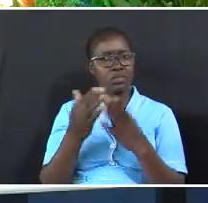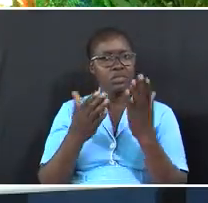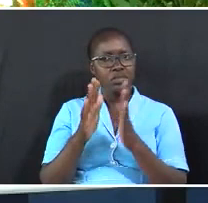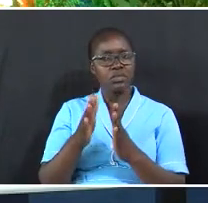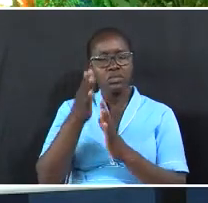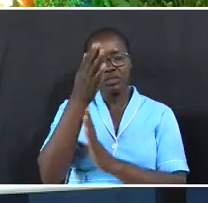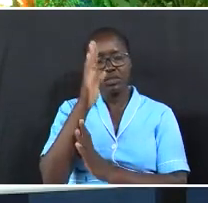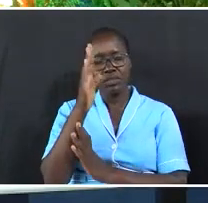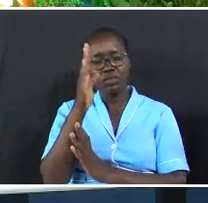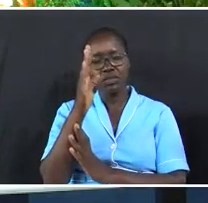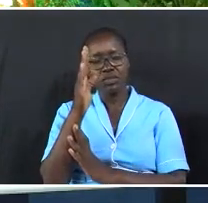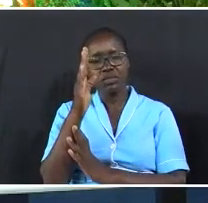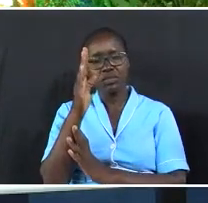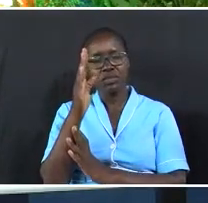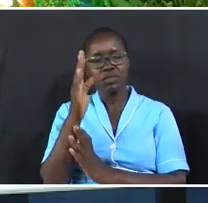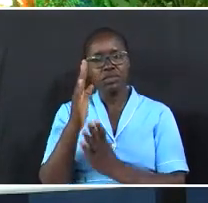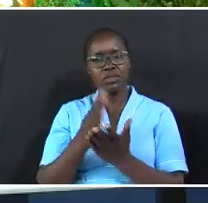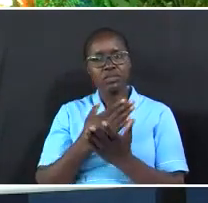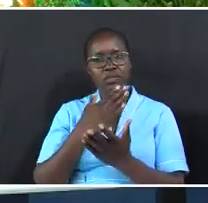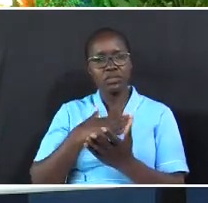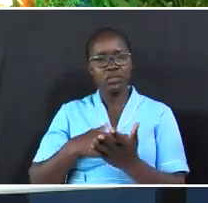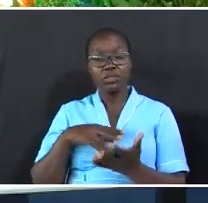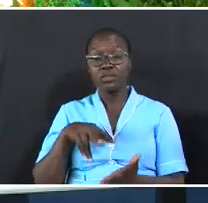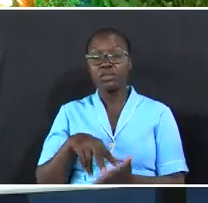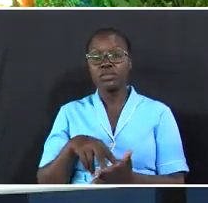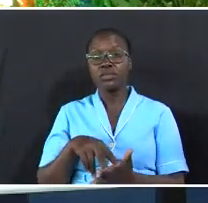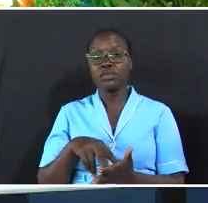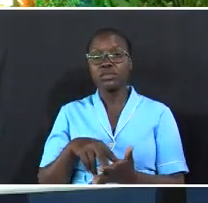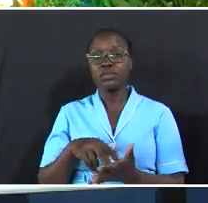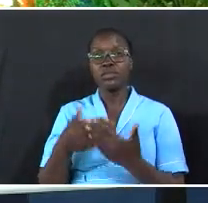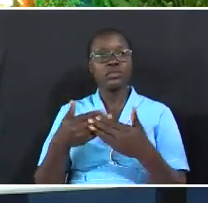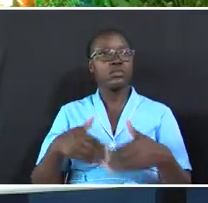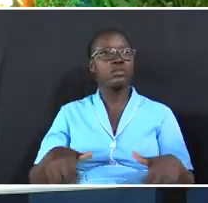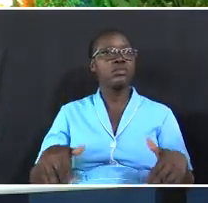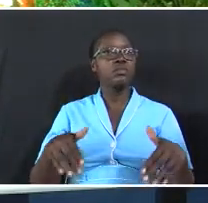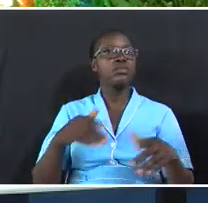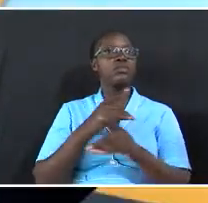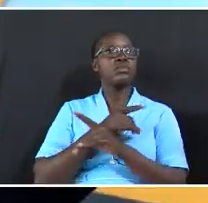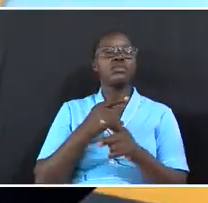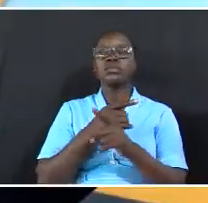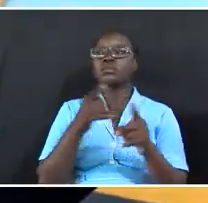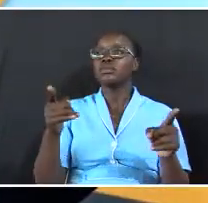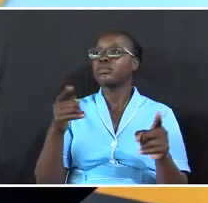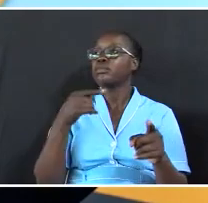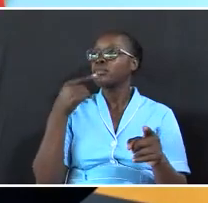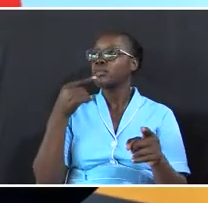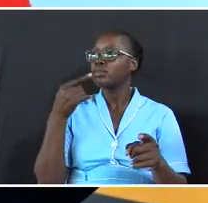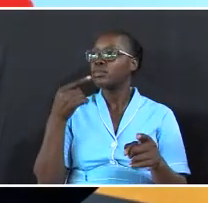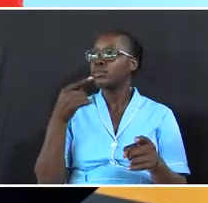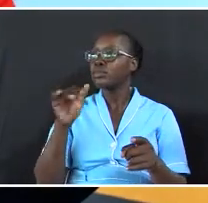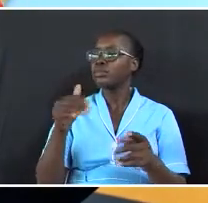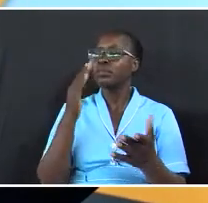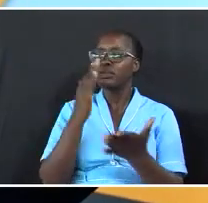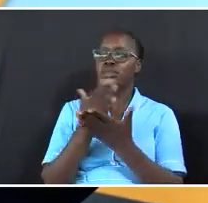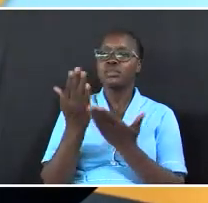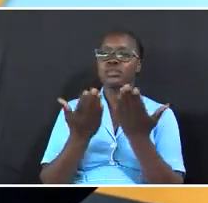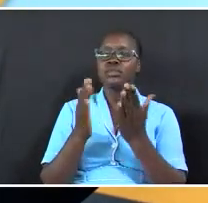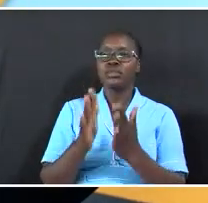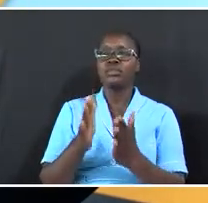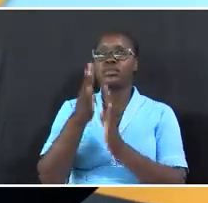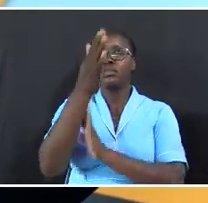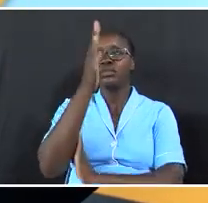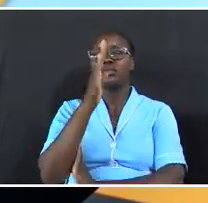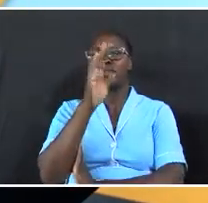God. Can somebody stand in front and defend you and say that you're a true servant of